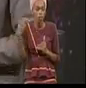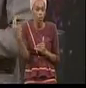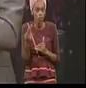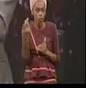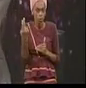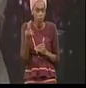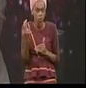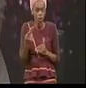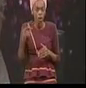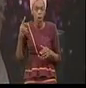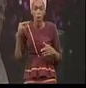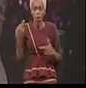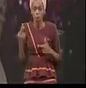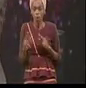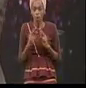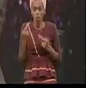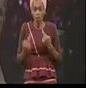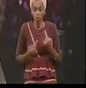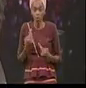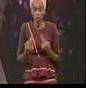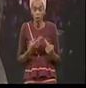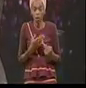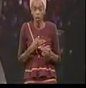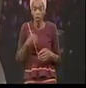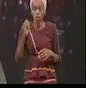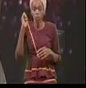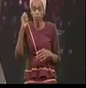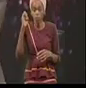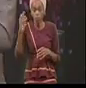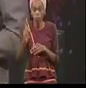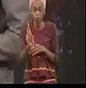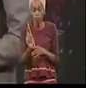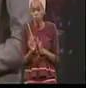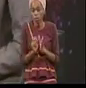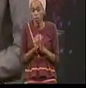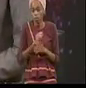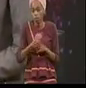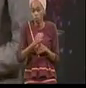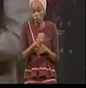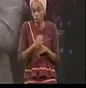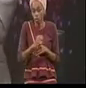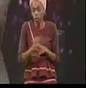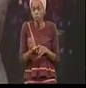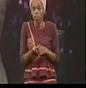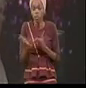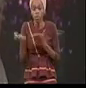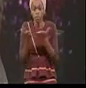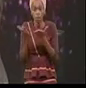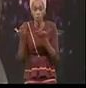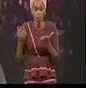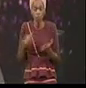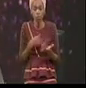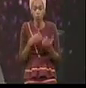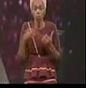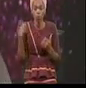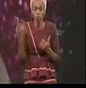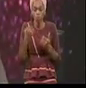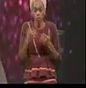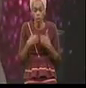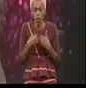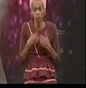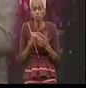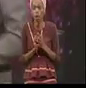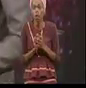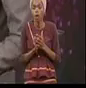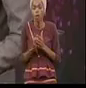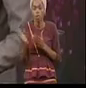and evangelism training service. And also every first and third Thursday of every month, we